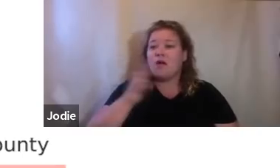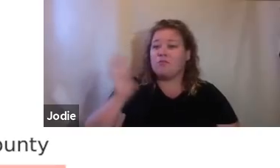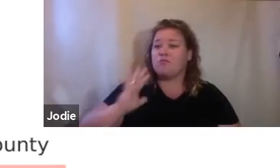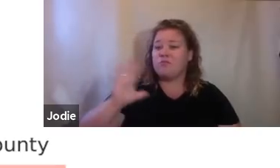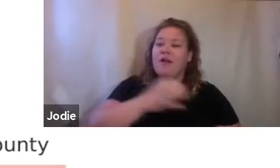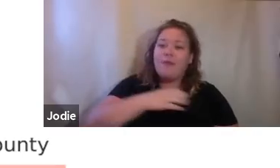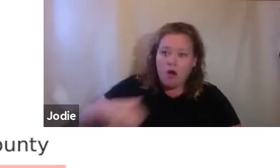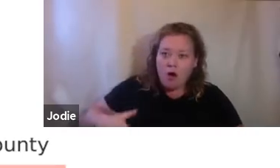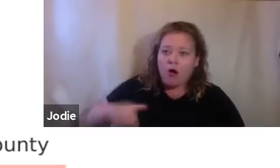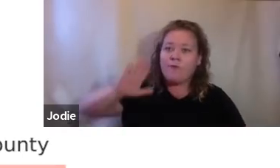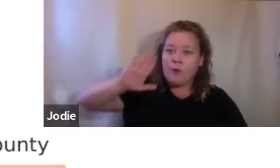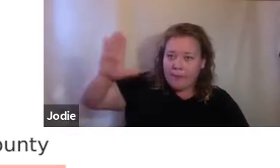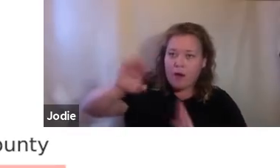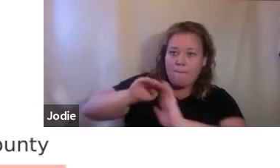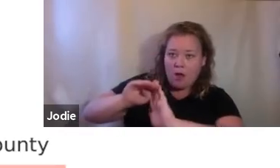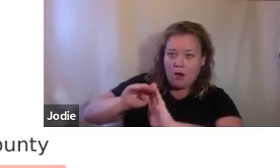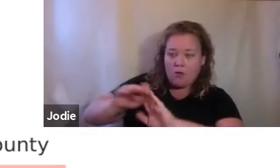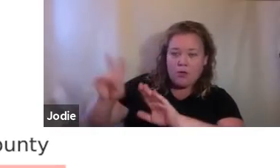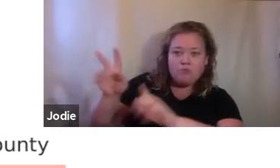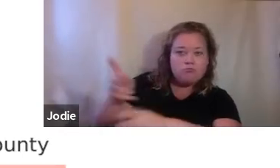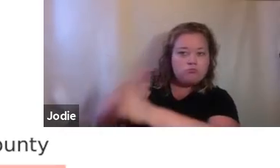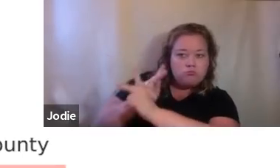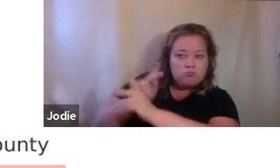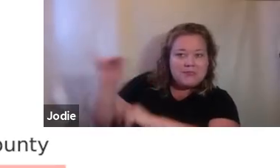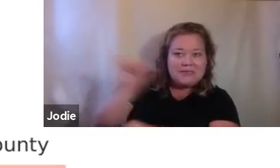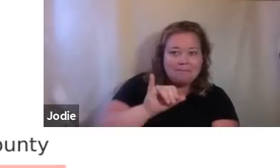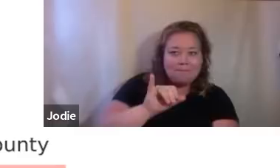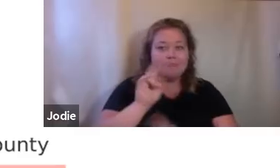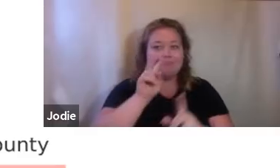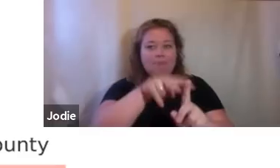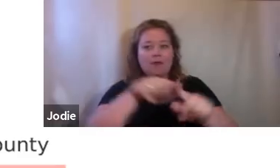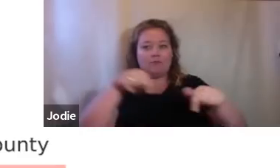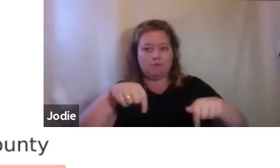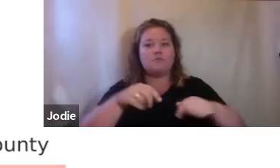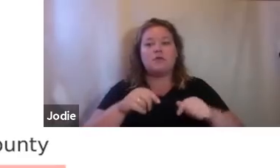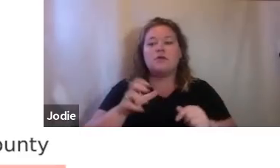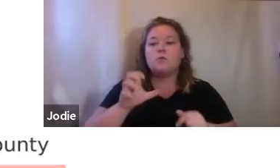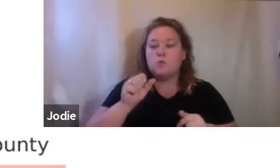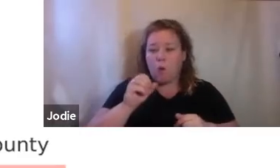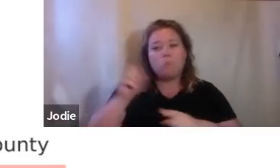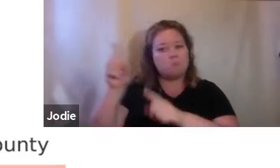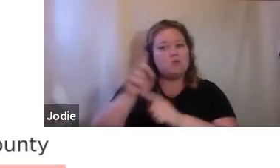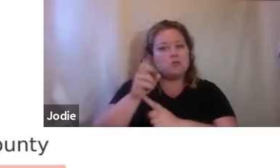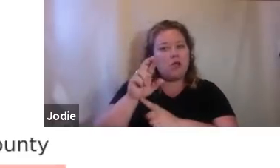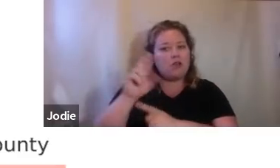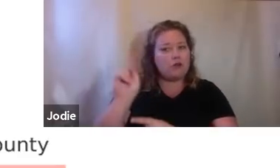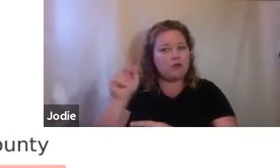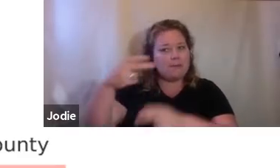model identifies. So you can see, as Dr. Kowalski indicated, that we have been very stable